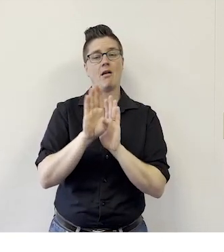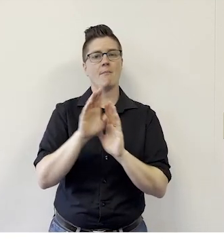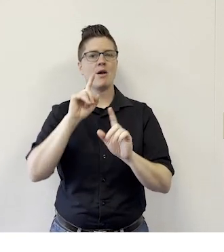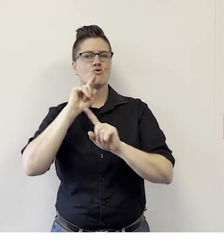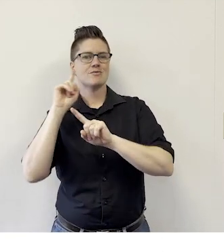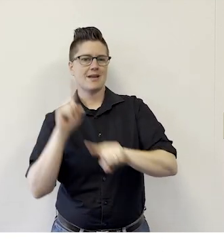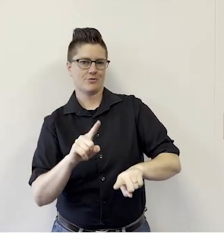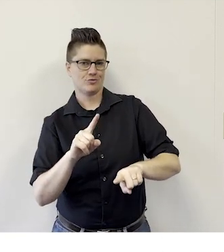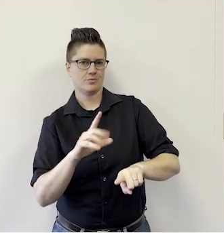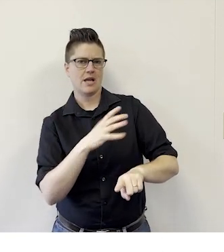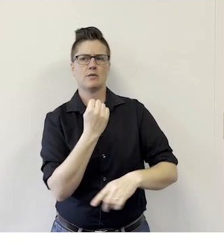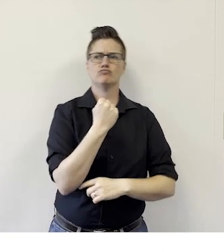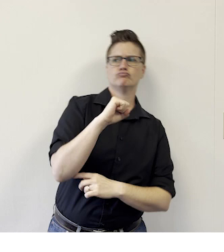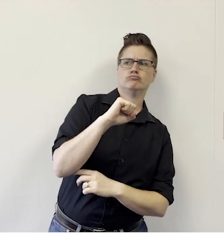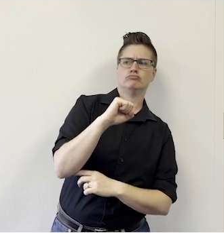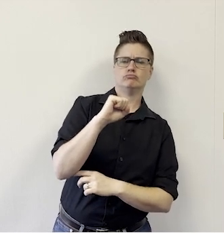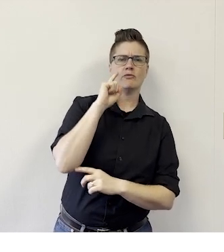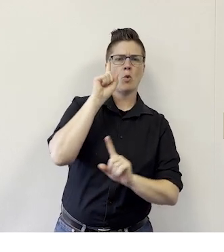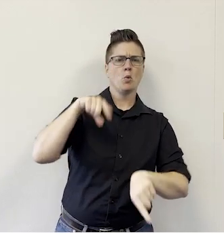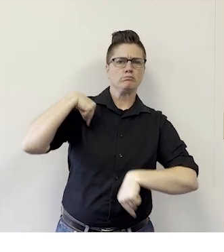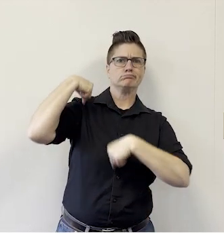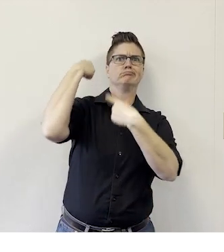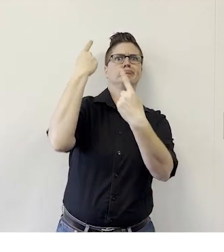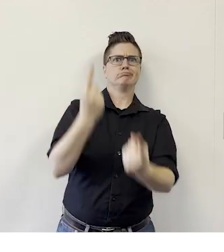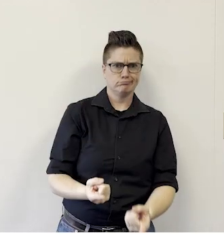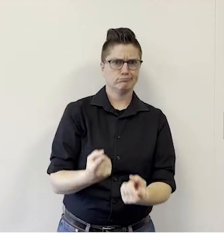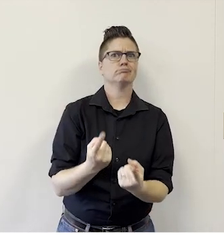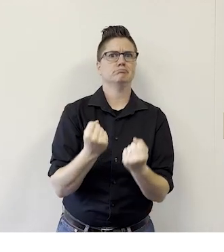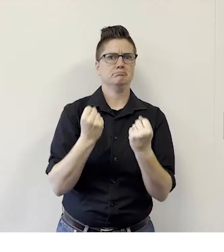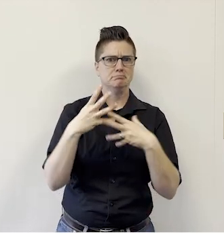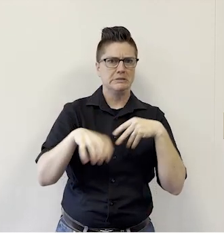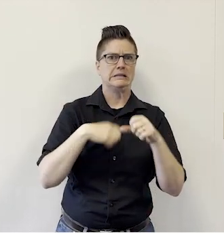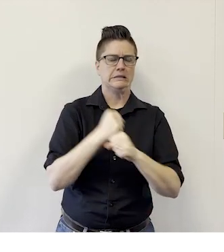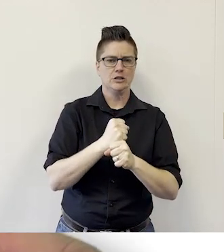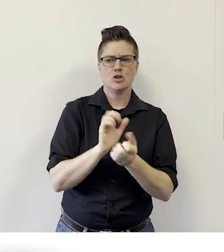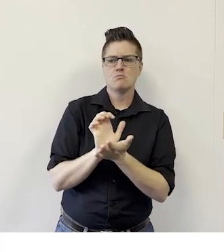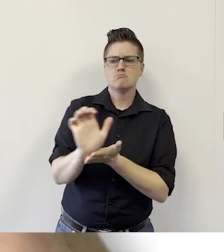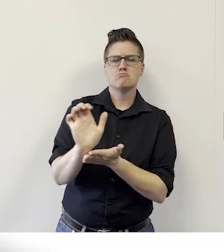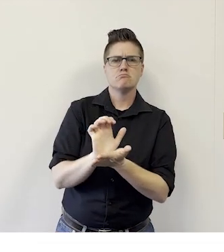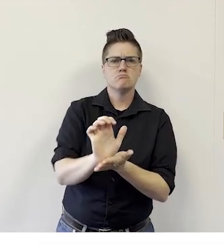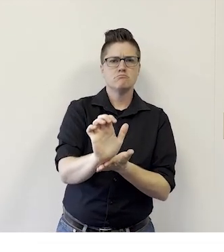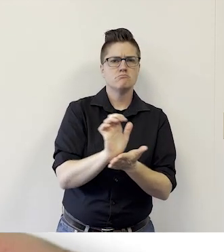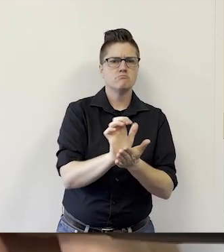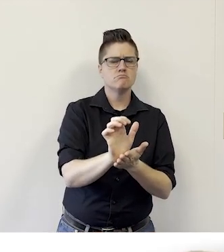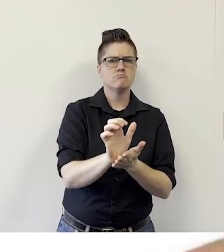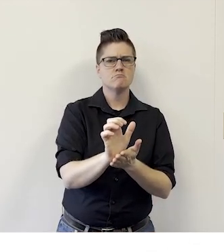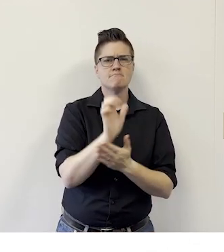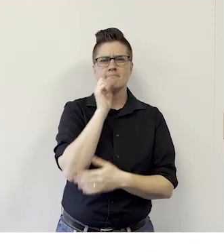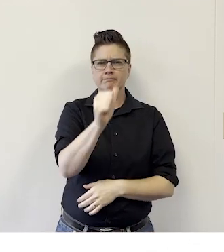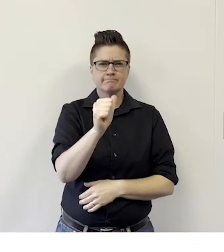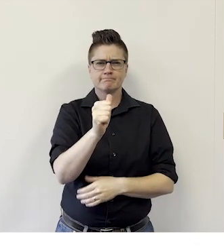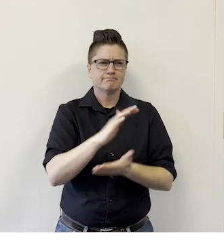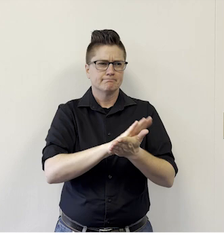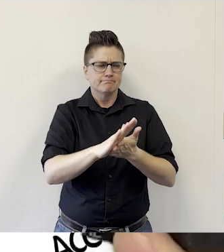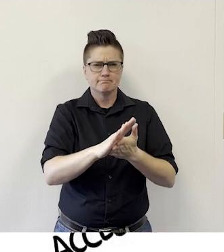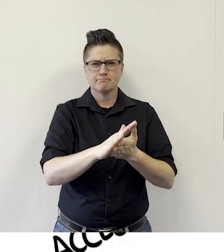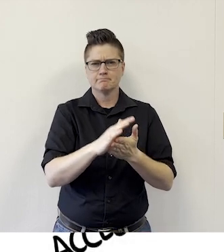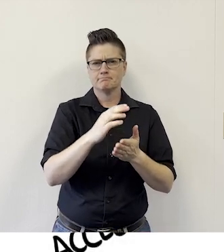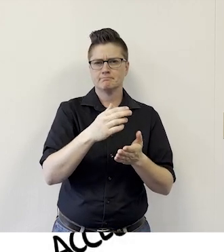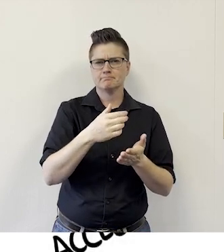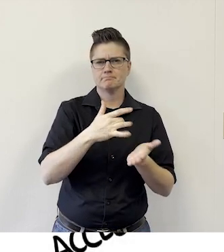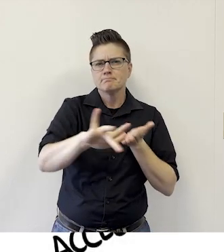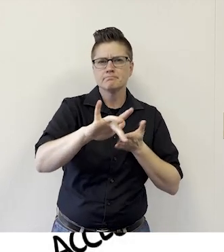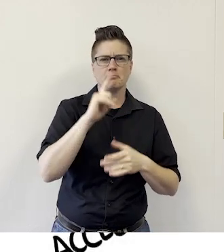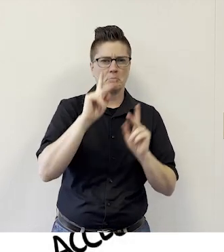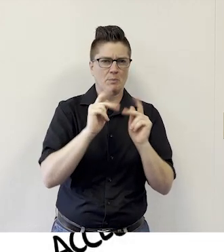that developed as a reaction and resistance to decades, if not centuries, of marginalization and mistreatment of